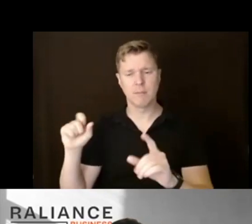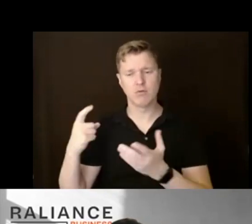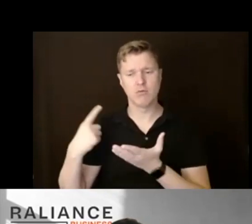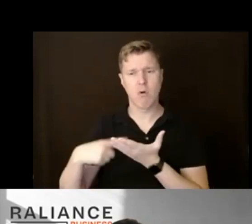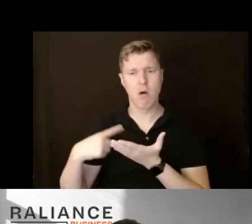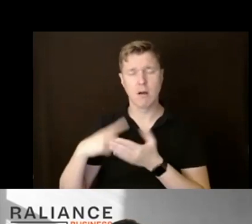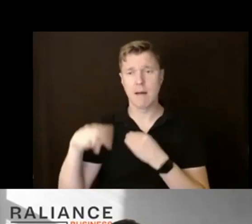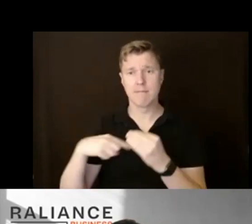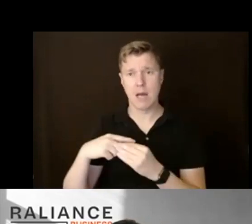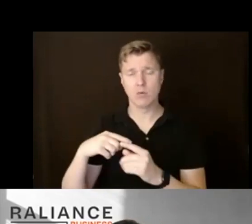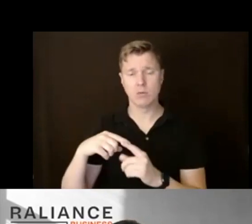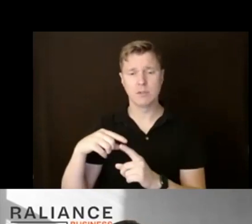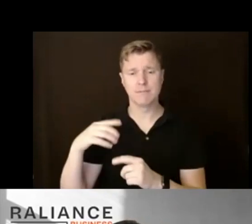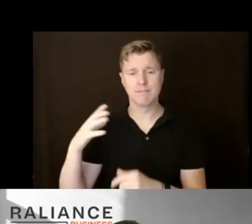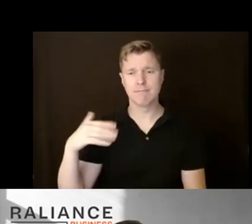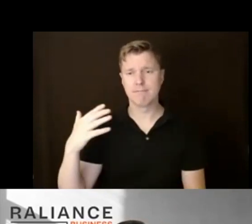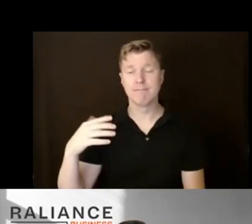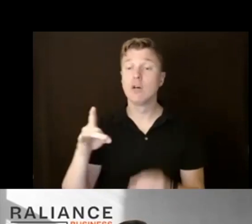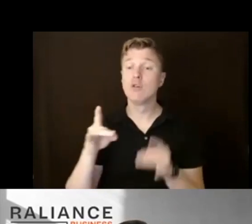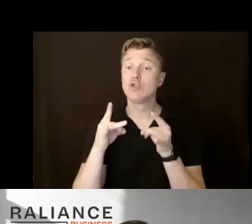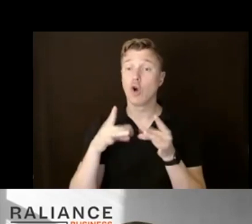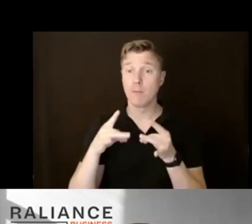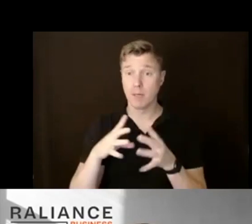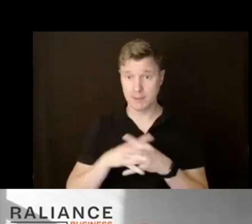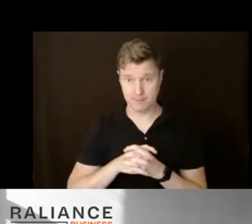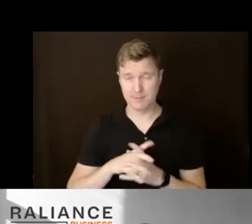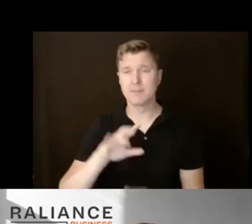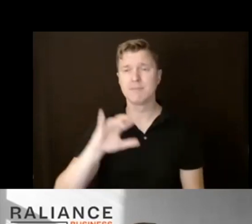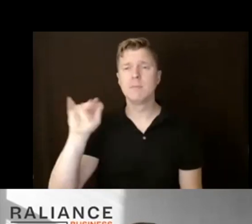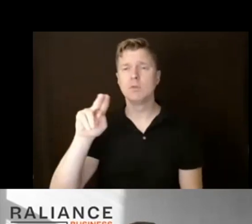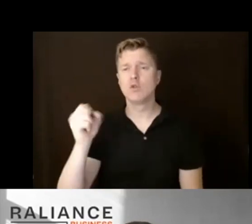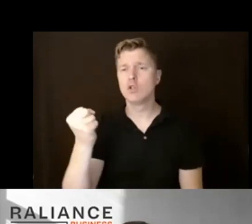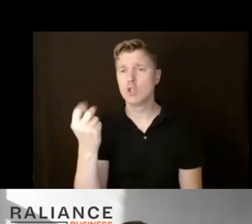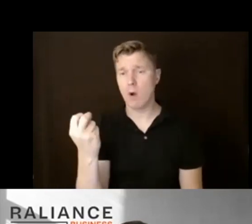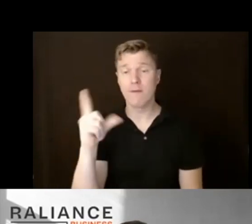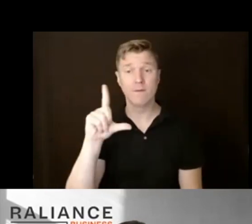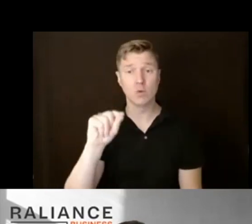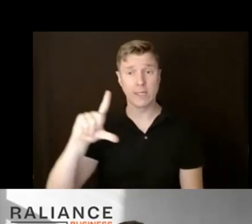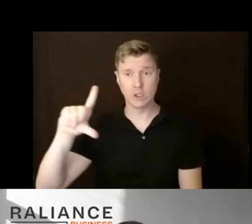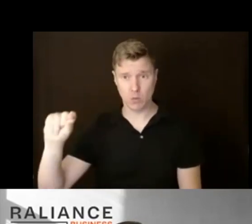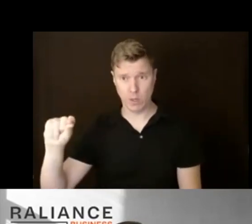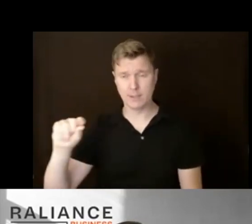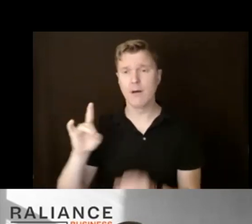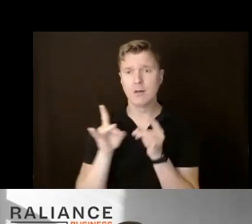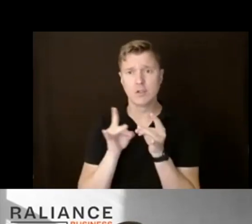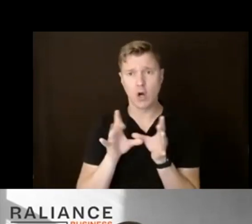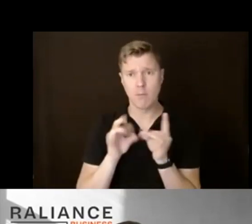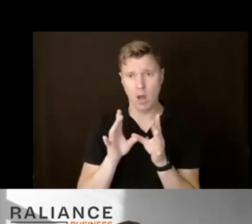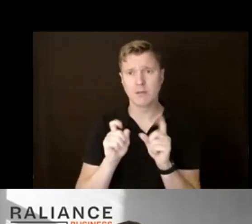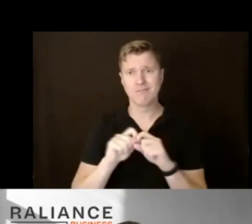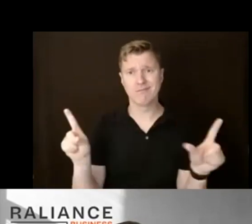about Starbucks. So on June 12th of 2020, Starbucks issued a statement.